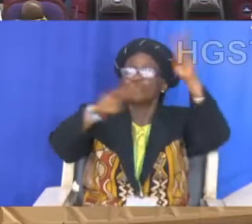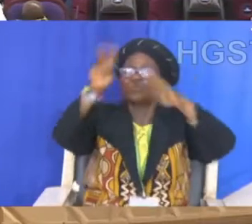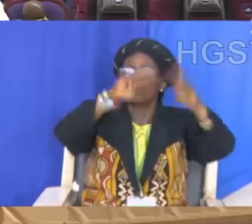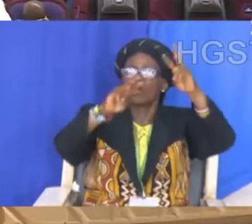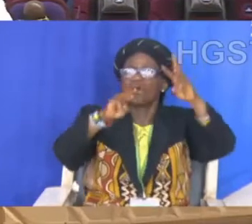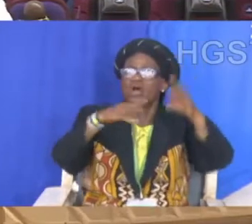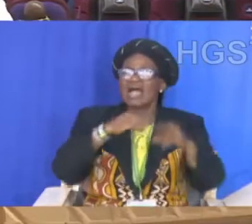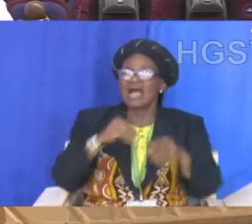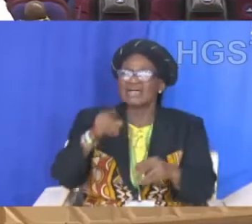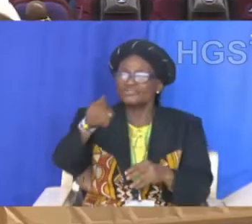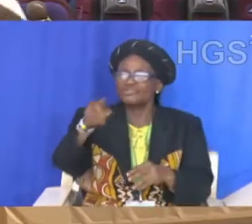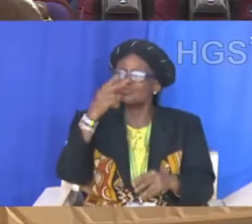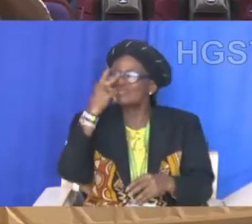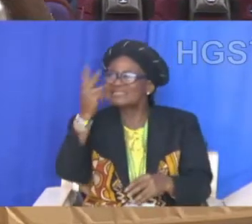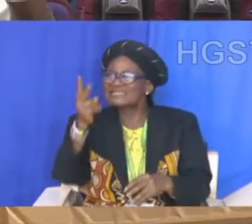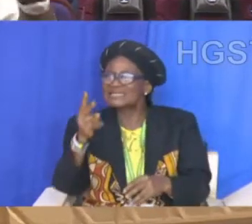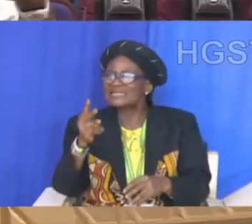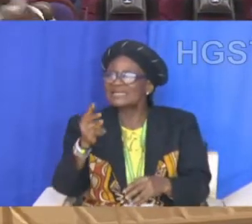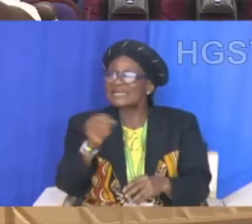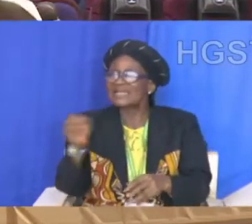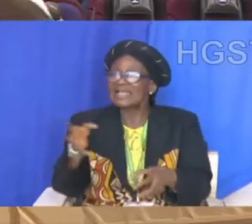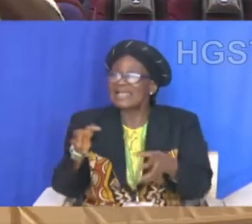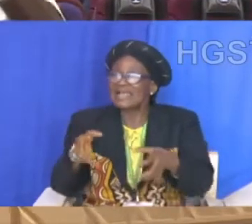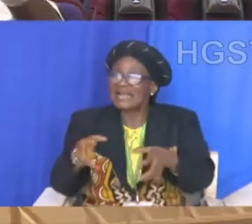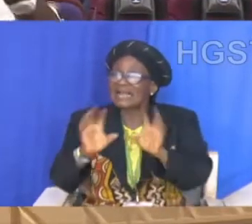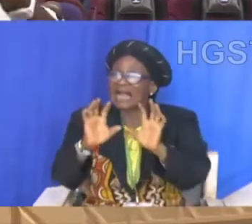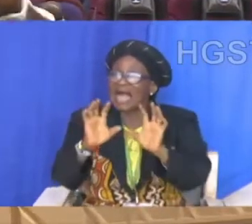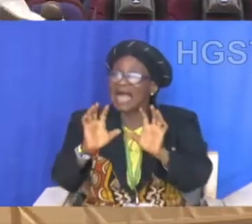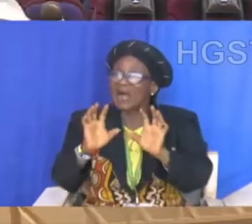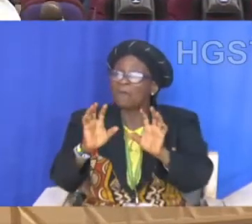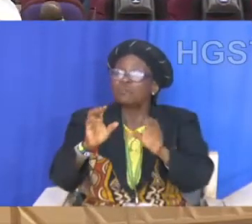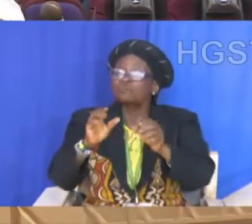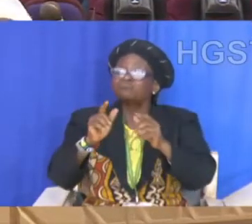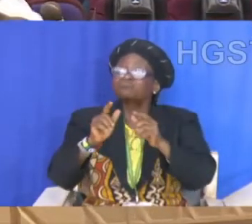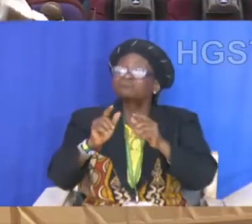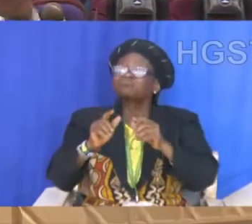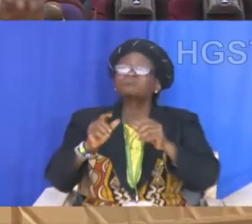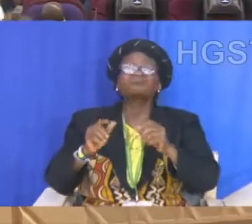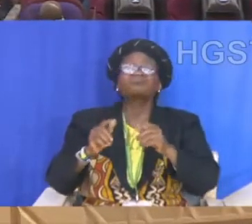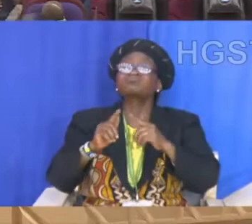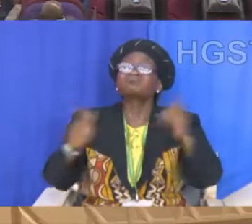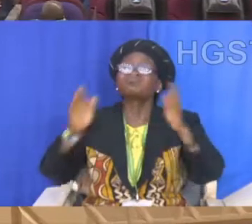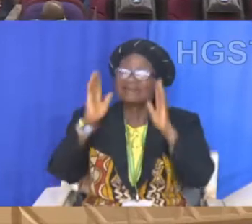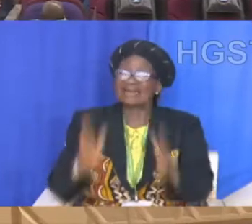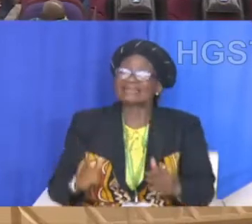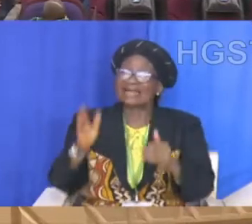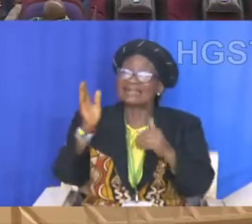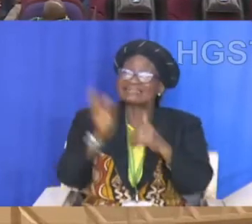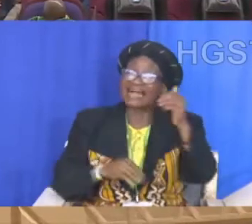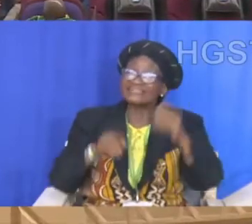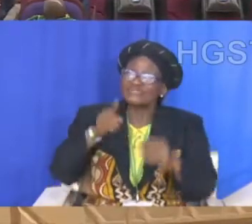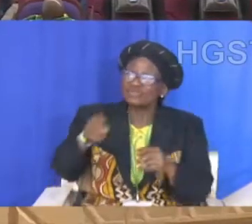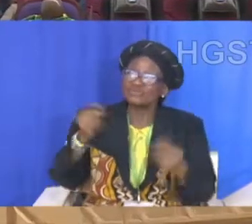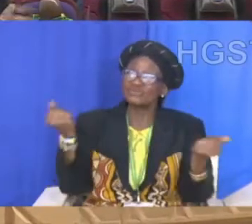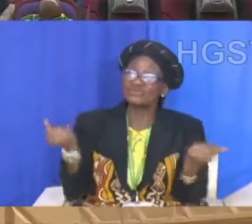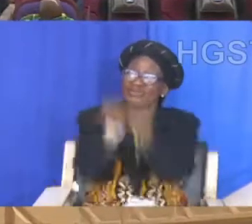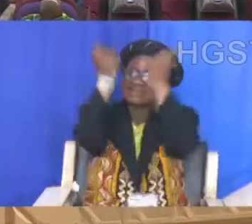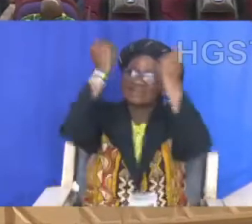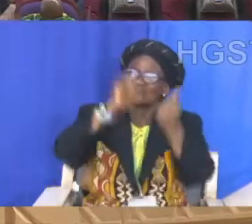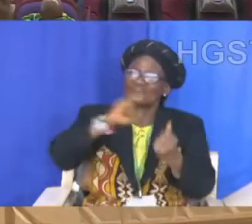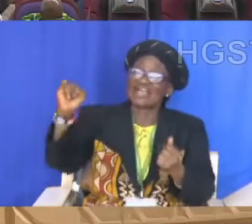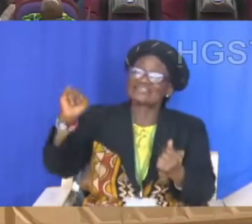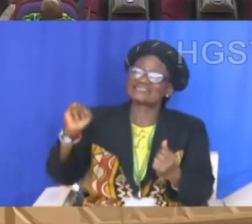see a crowd, a people far, far greater than you fighting against you, said, don't